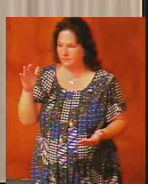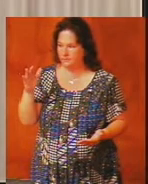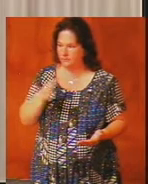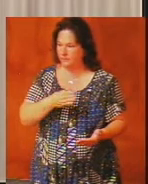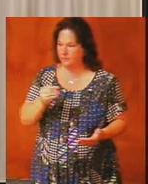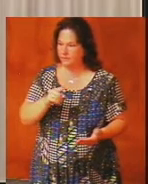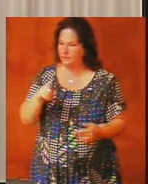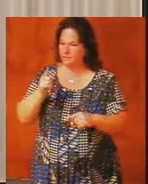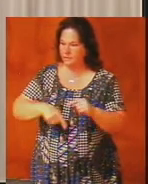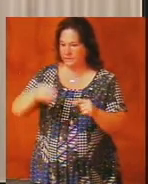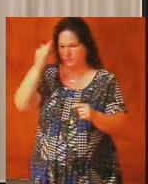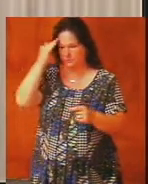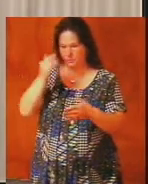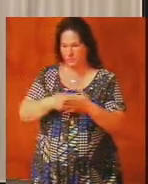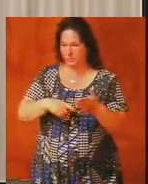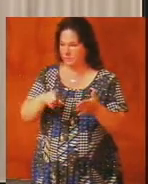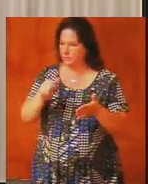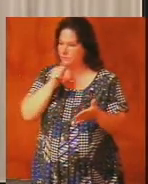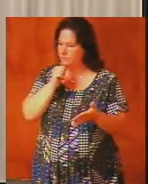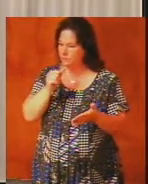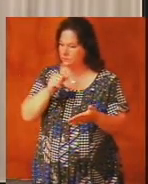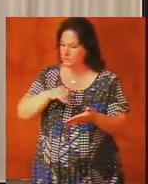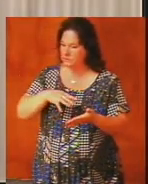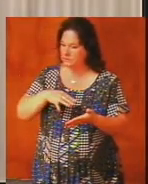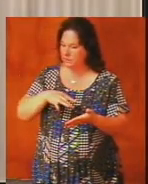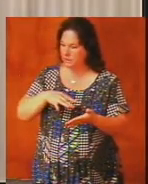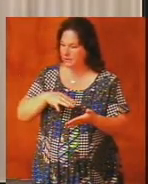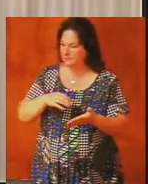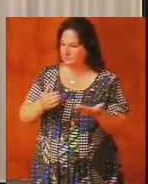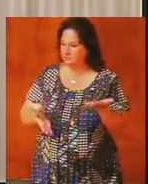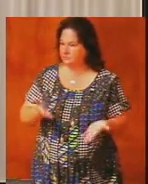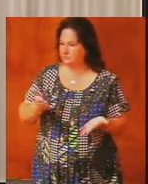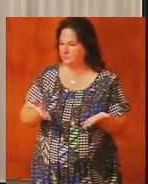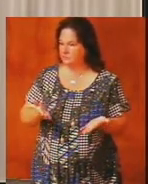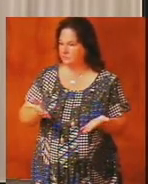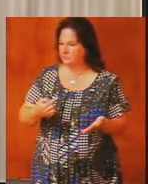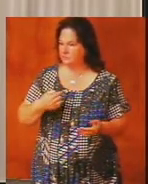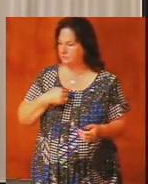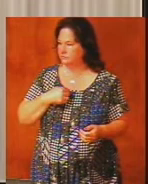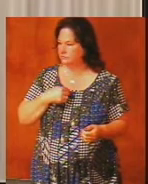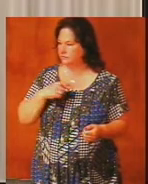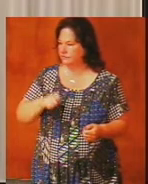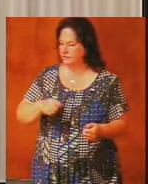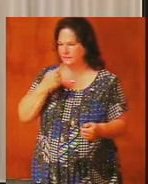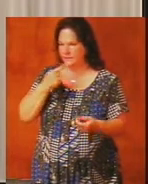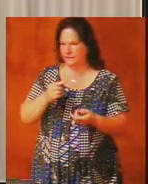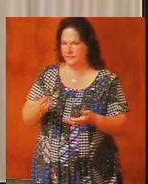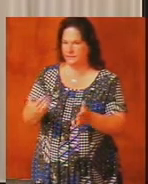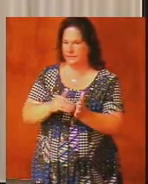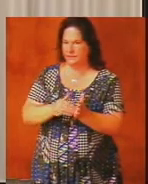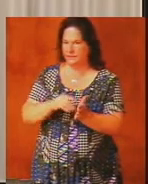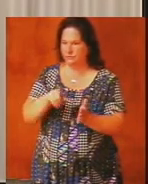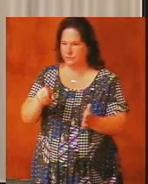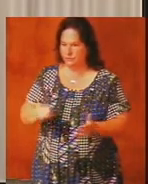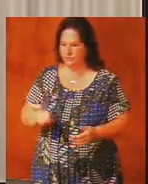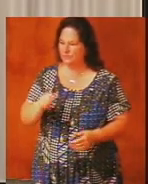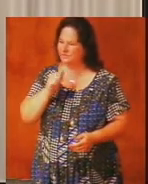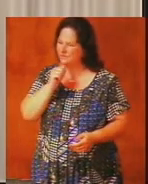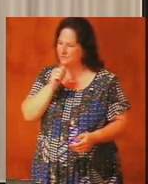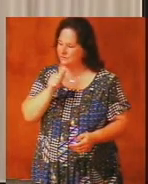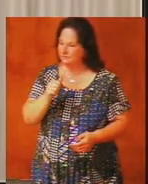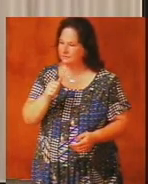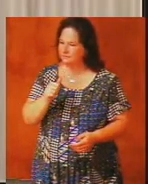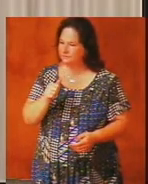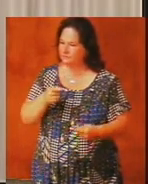And you can't know what you don't study. Maybe I ought to rephrase that. You shouldn't.